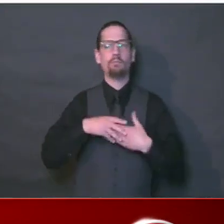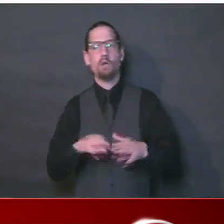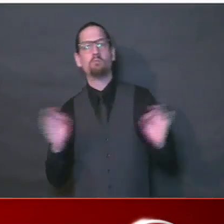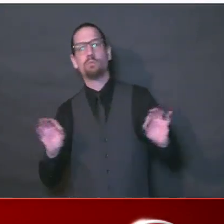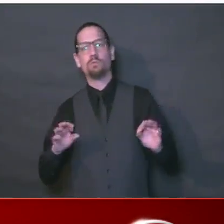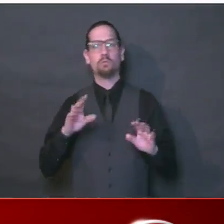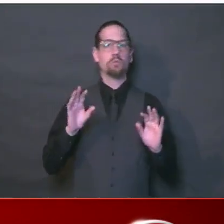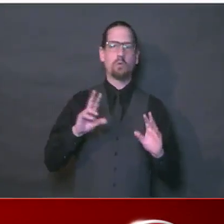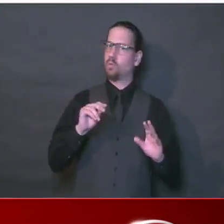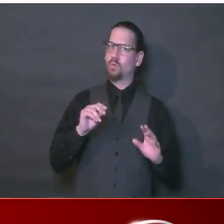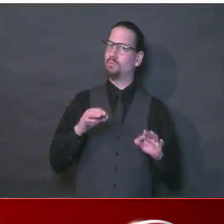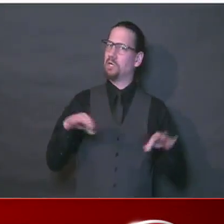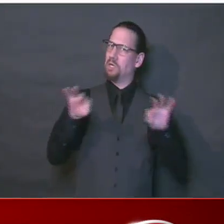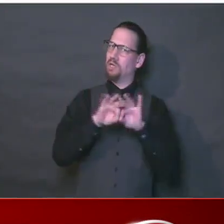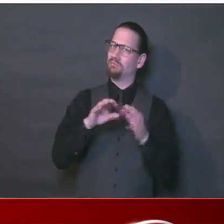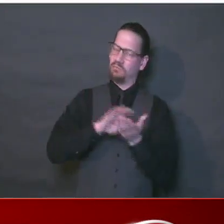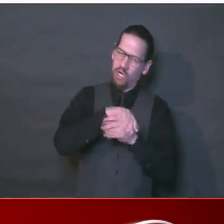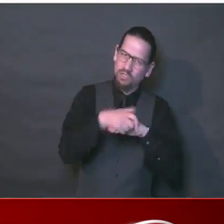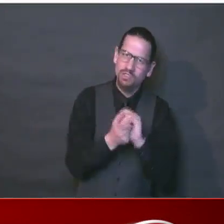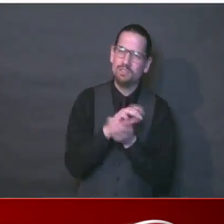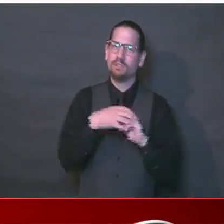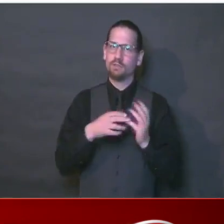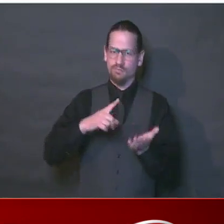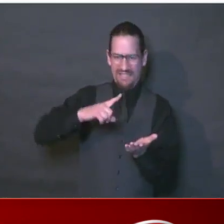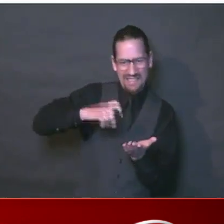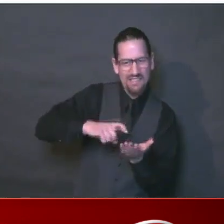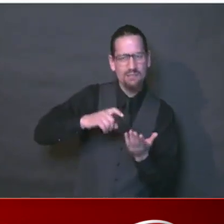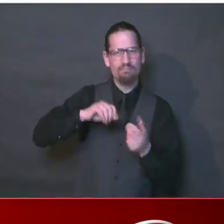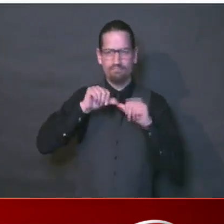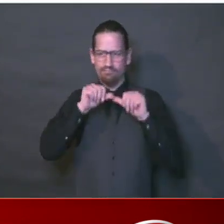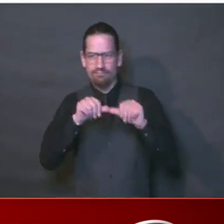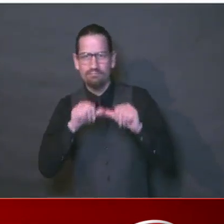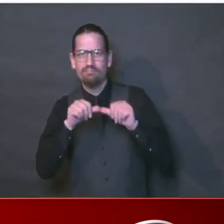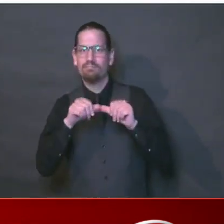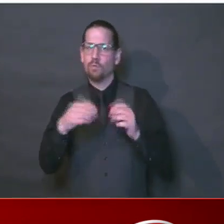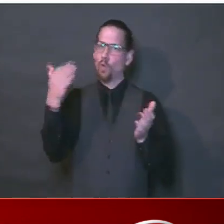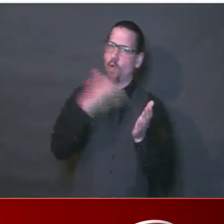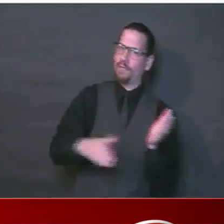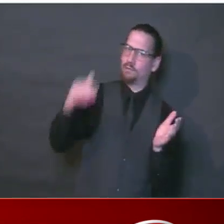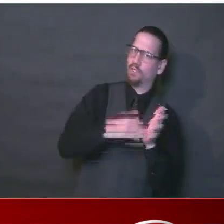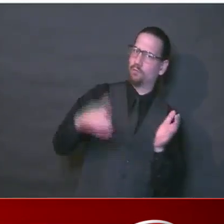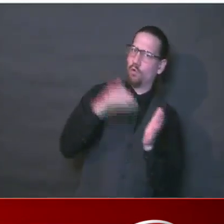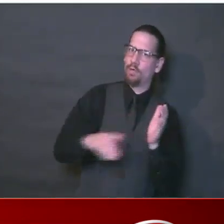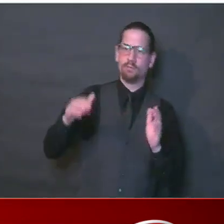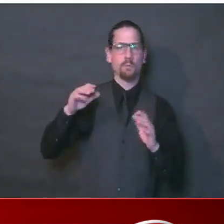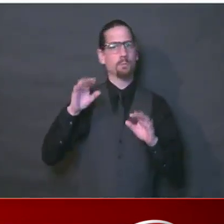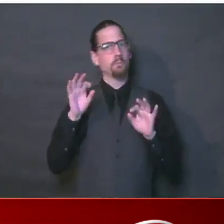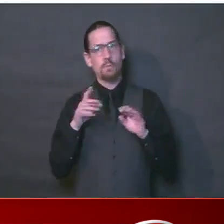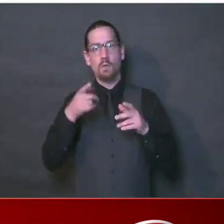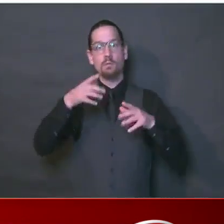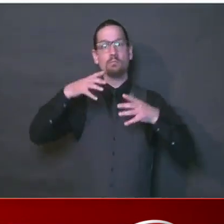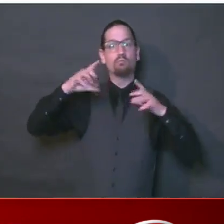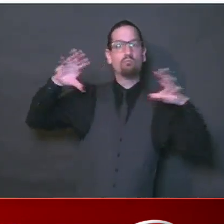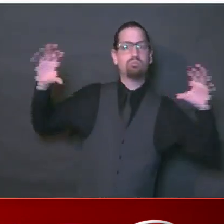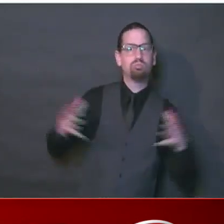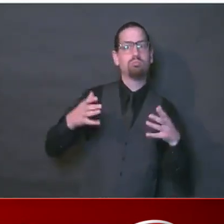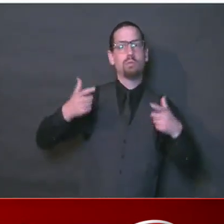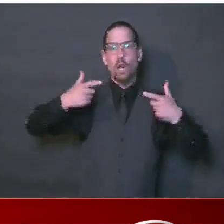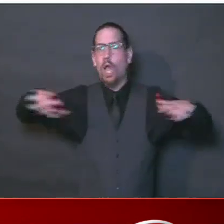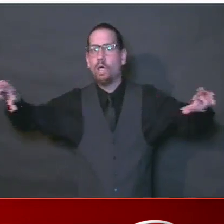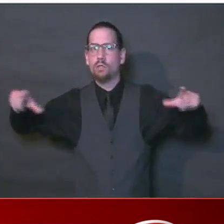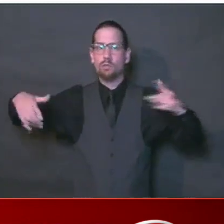the day. Stay in small groups, and most importantly, stay home if you are